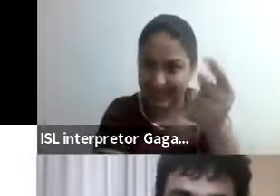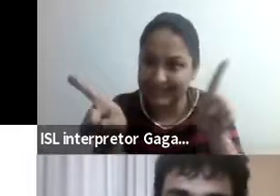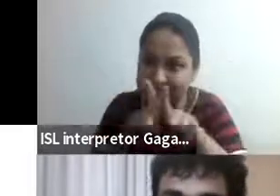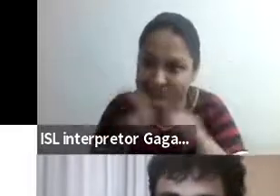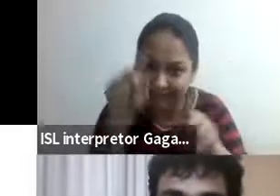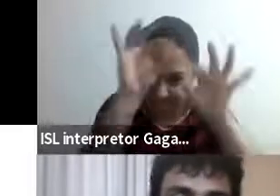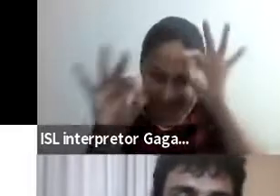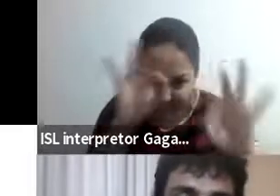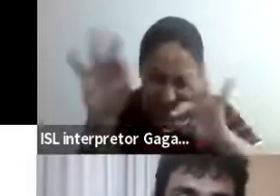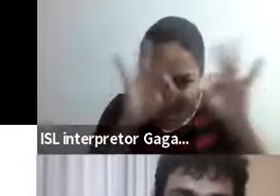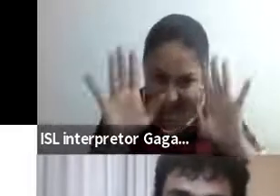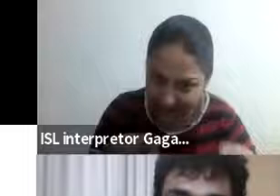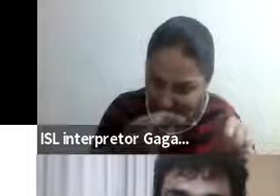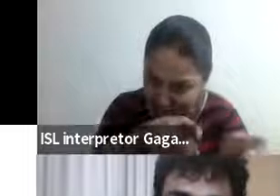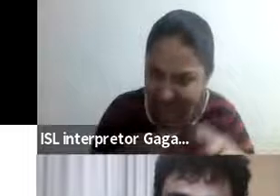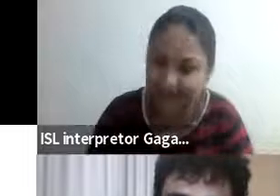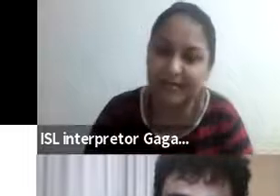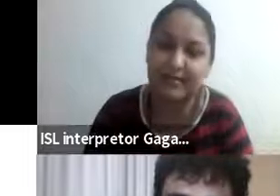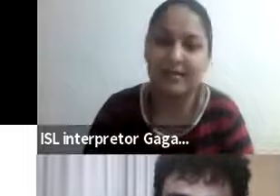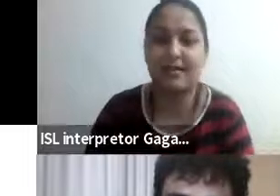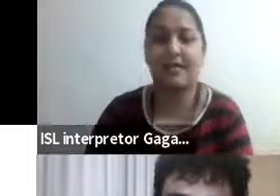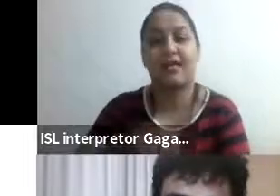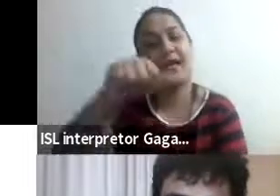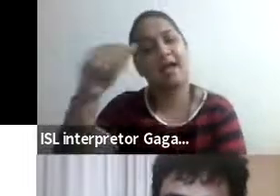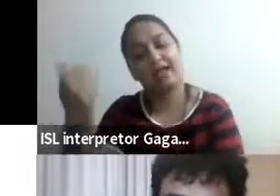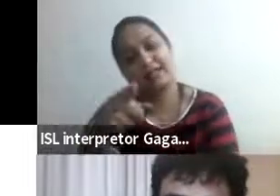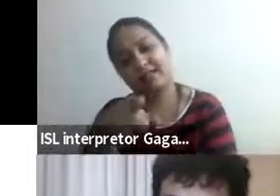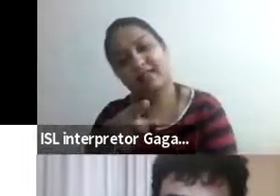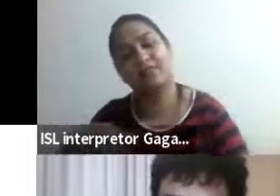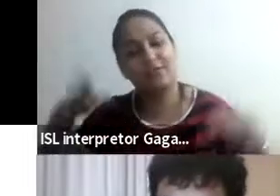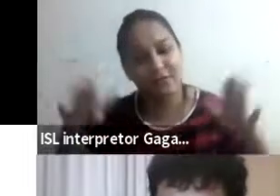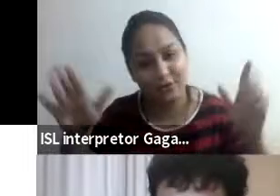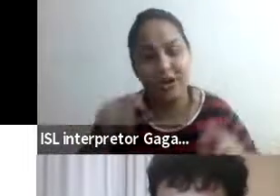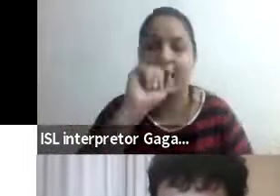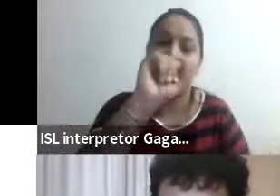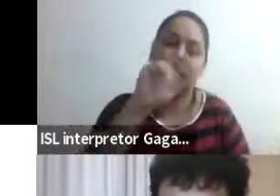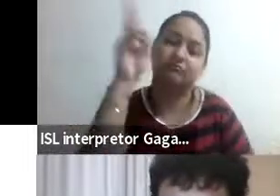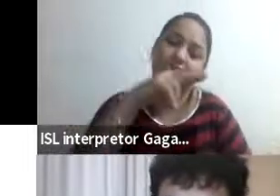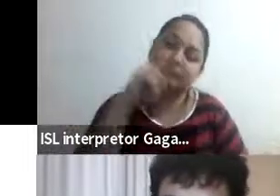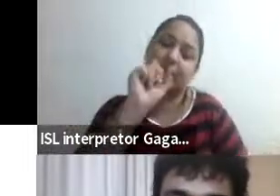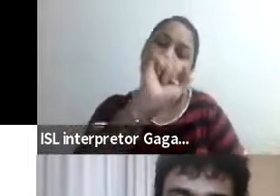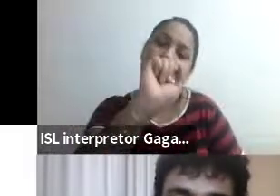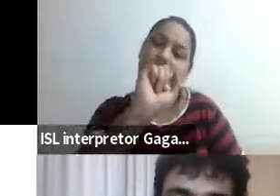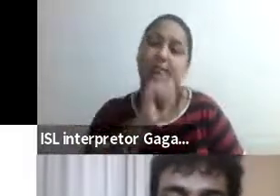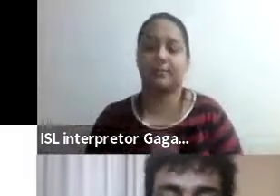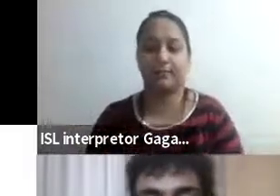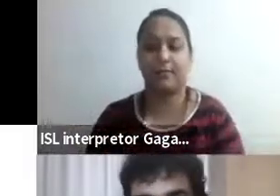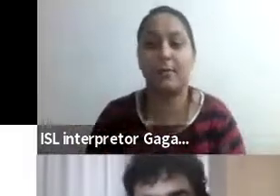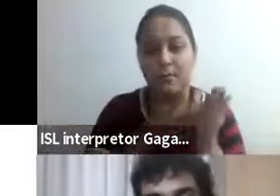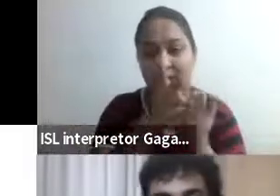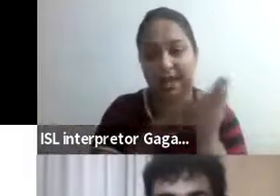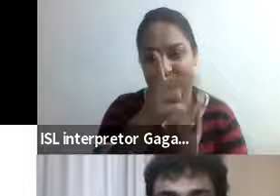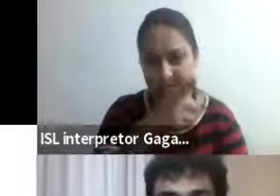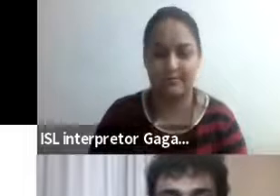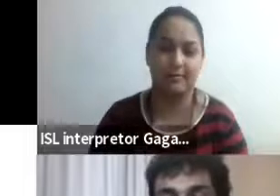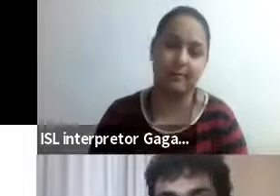those. And others are simple flora and fauna that she was probably painting in her village as well. You'll also see